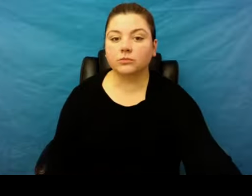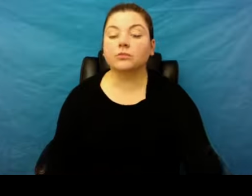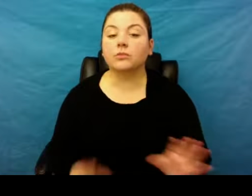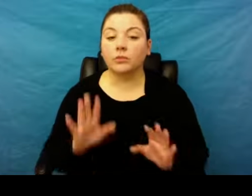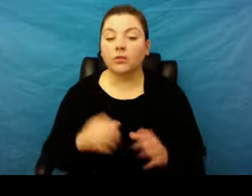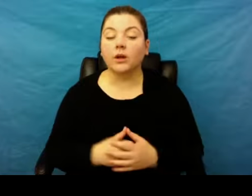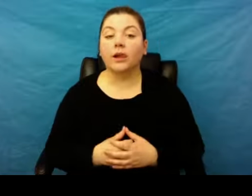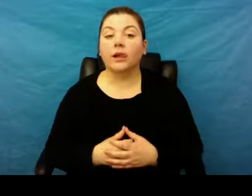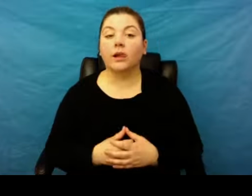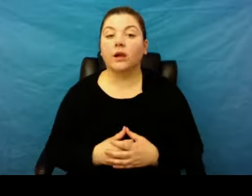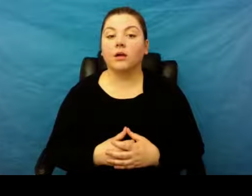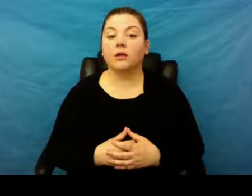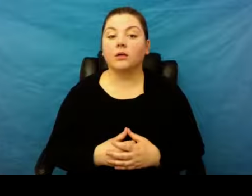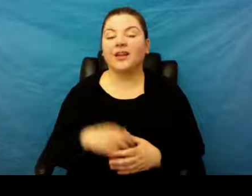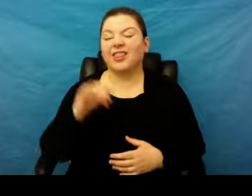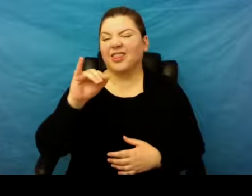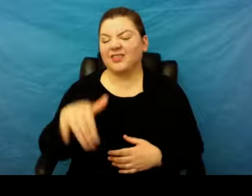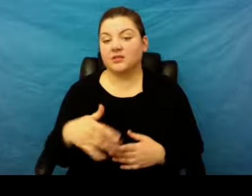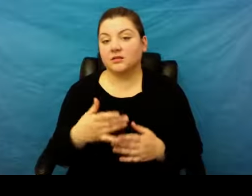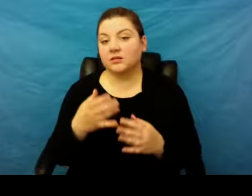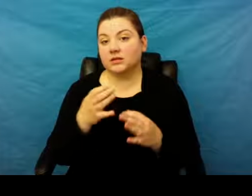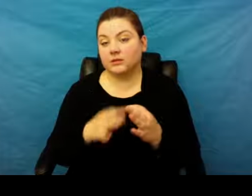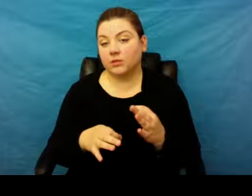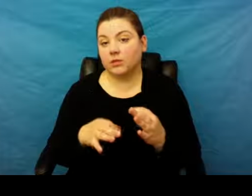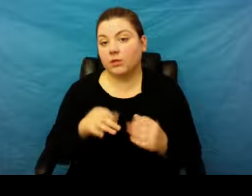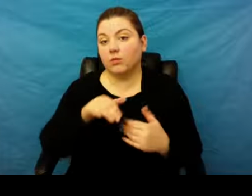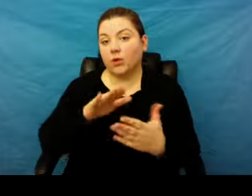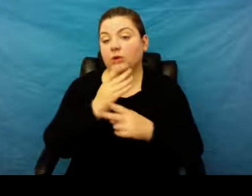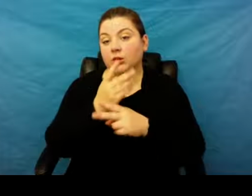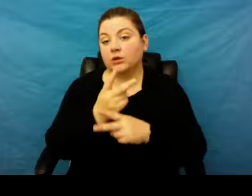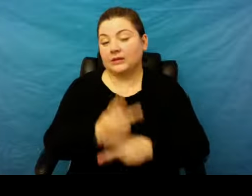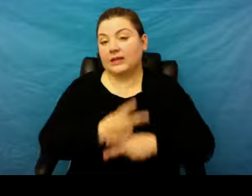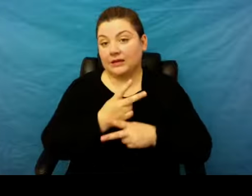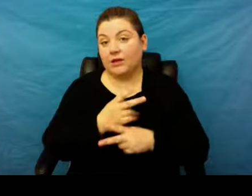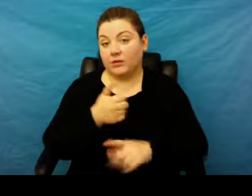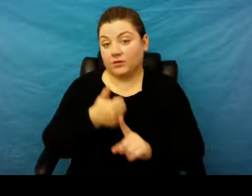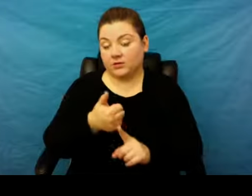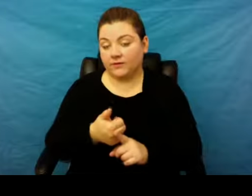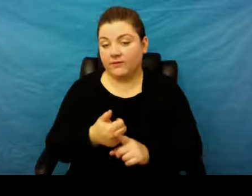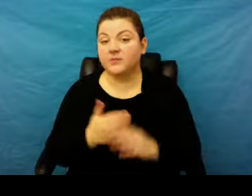So that is the simple. So the third thing that I want to talk about